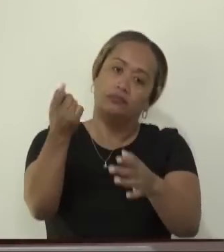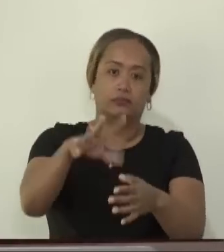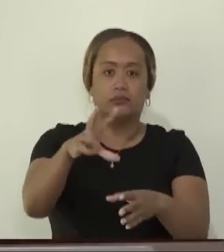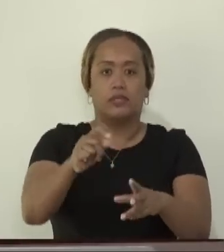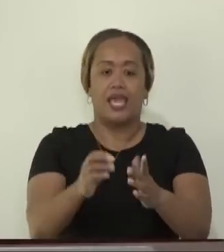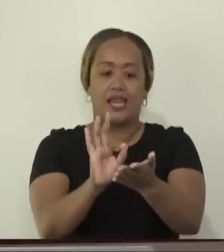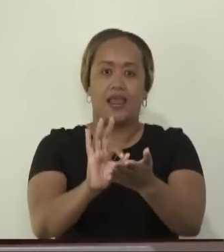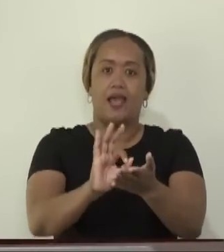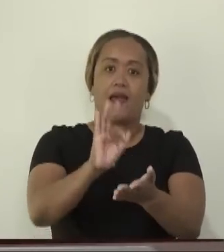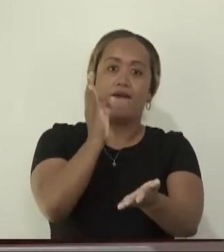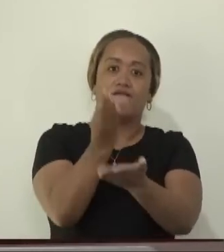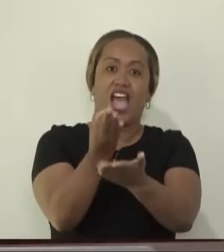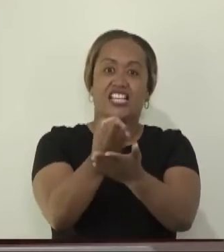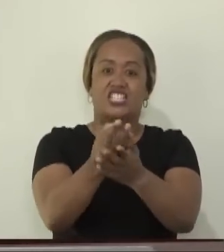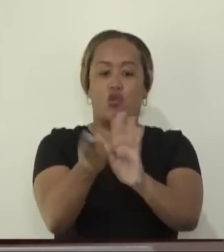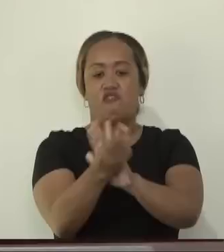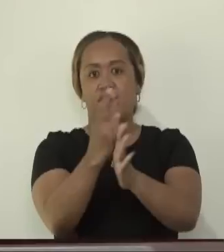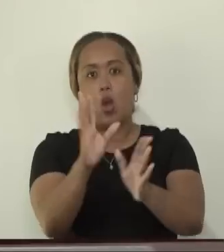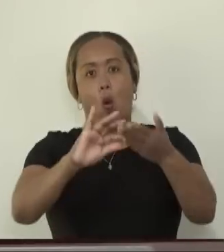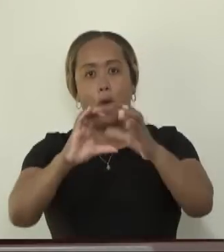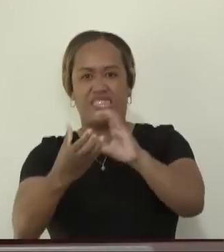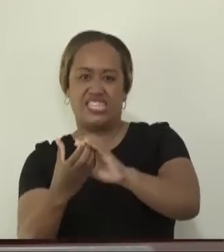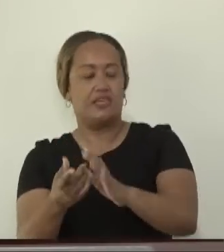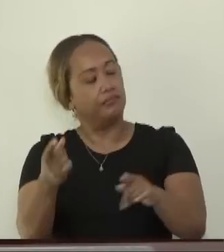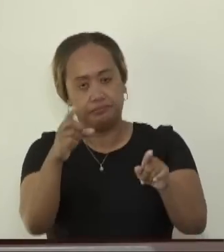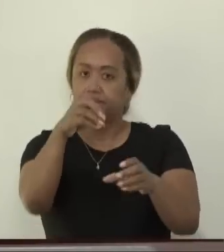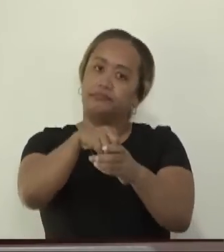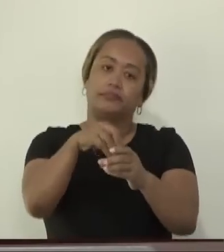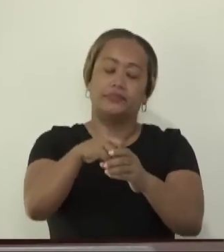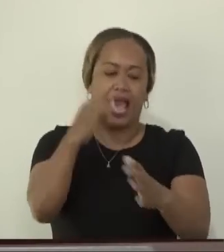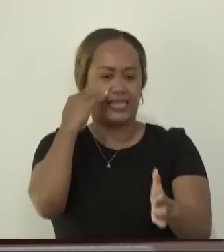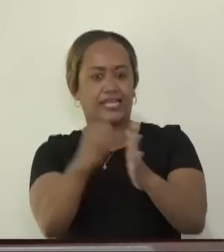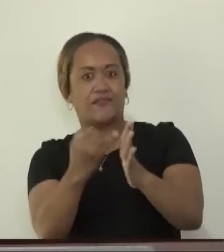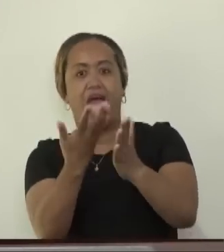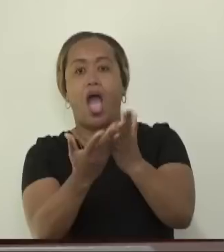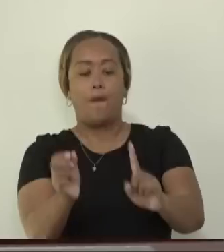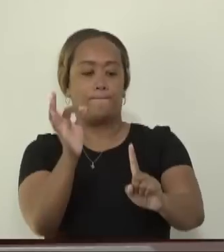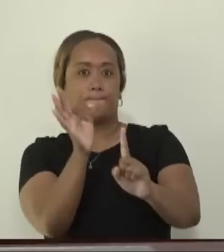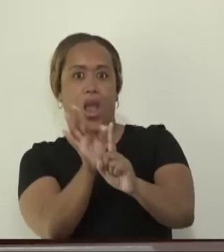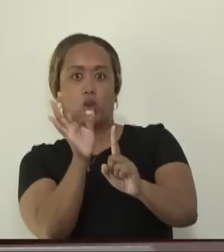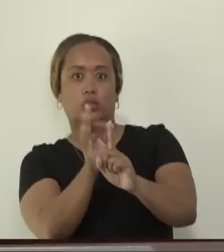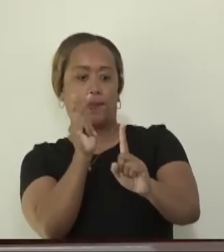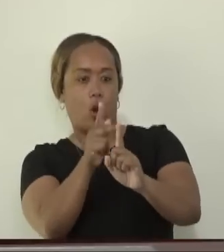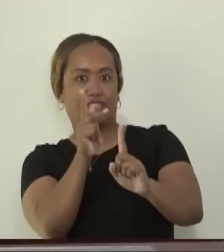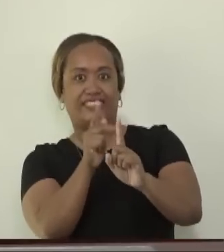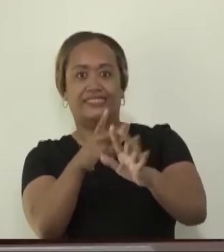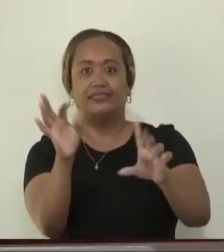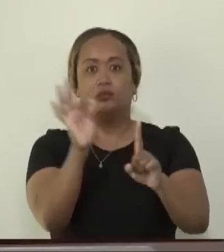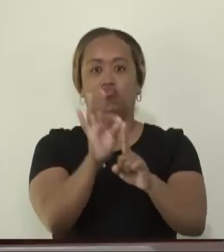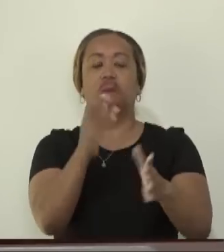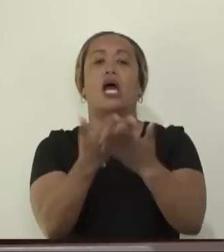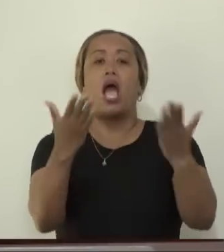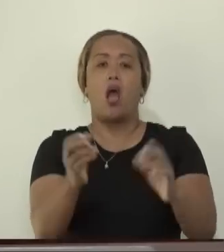Fiscal Review Committee in identifying issues of national priorities that must be addressed